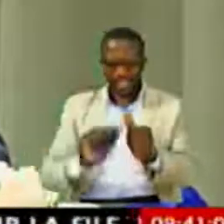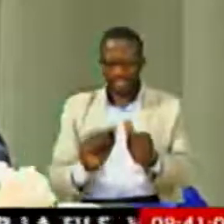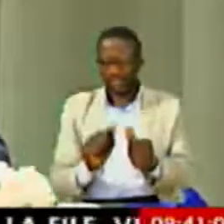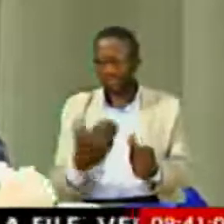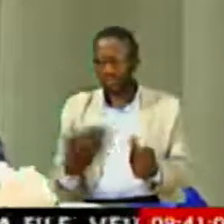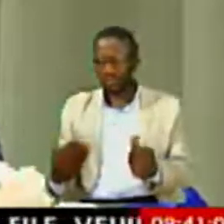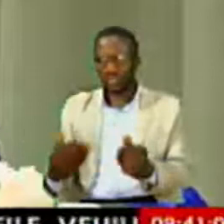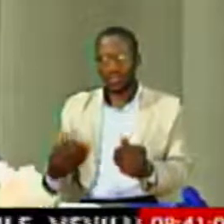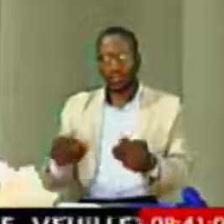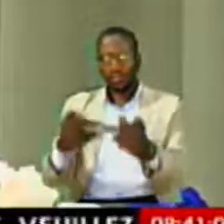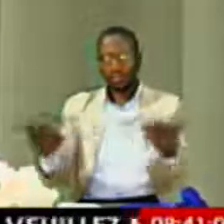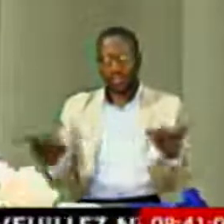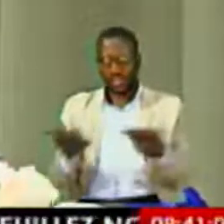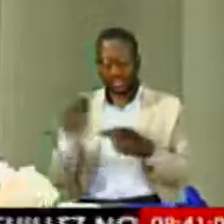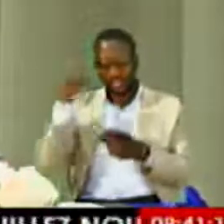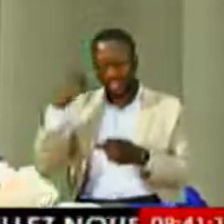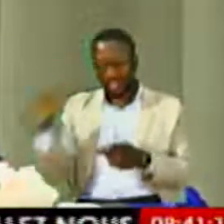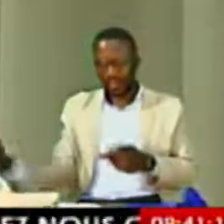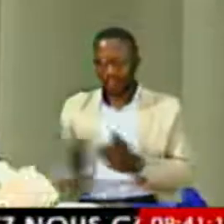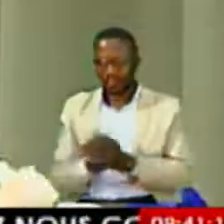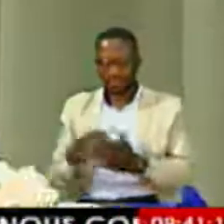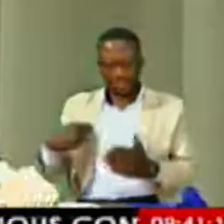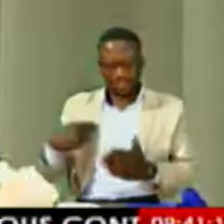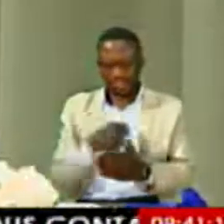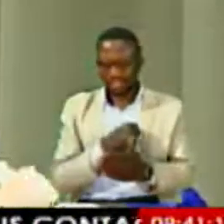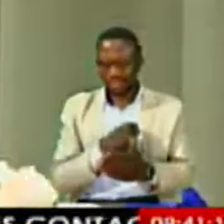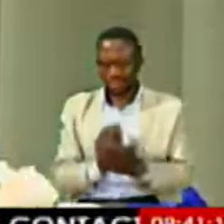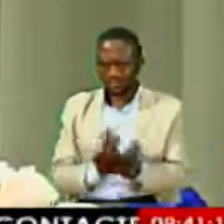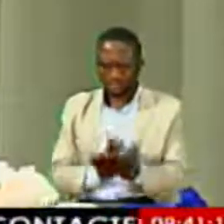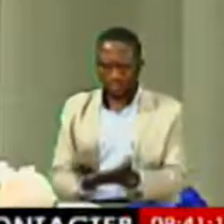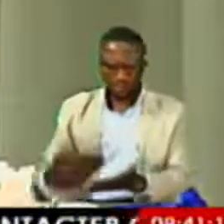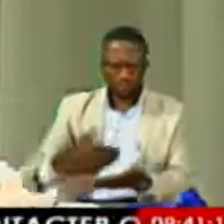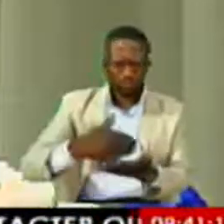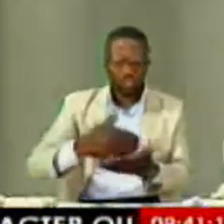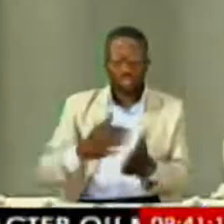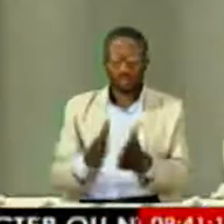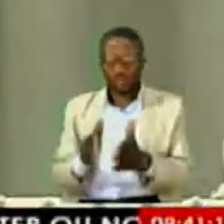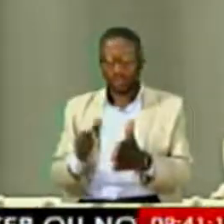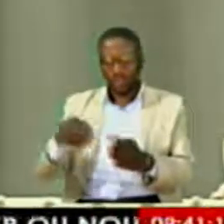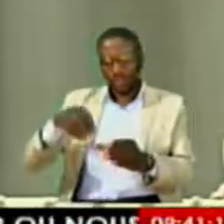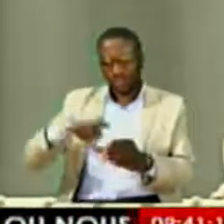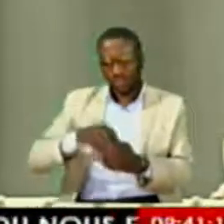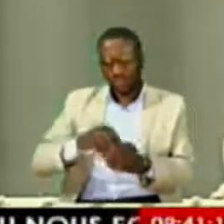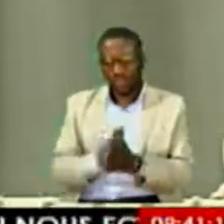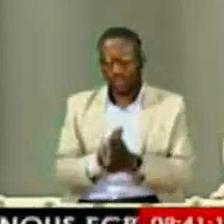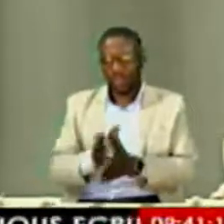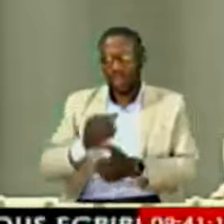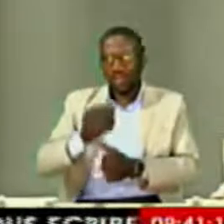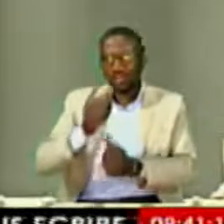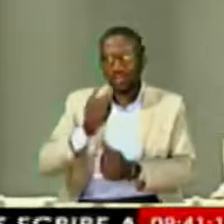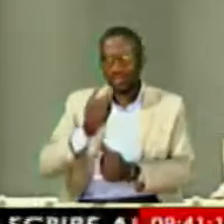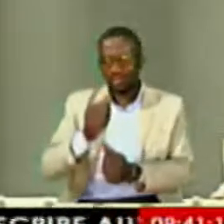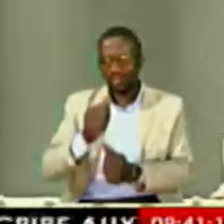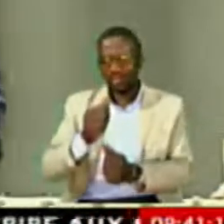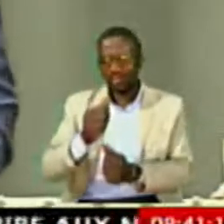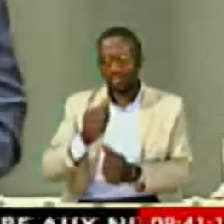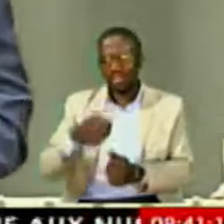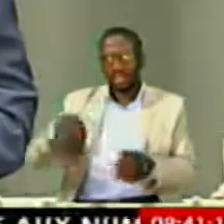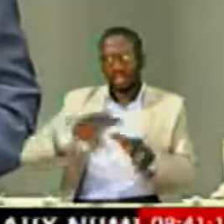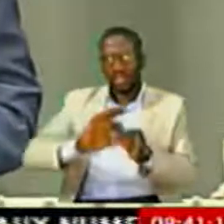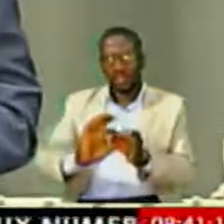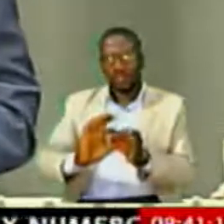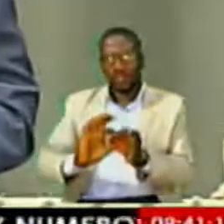Amen. Nous avons été ramenés à la foi qu'avaient nos pères apostoliques. We were taken back to the faith of our fathers